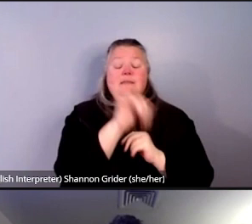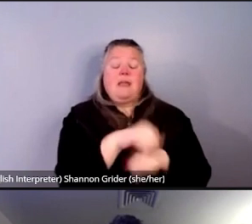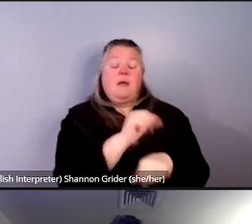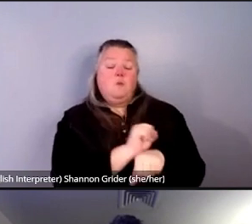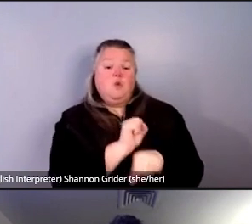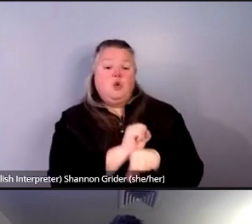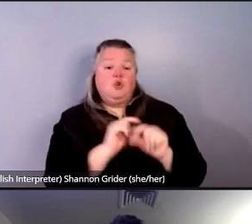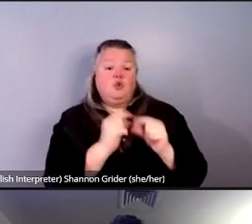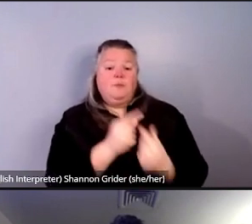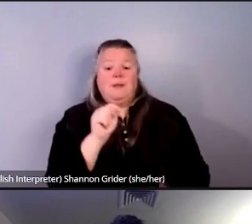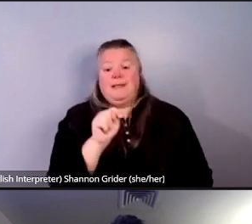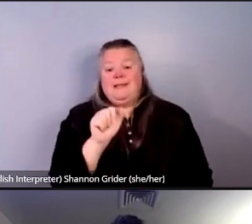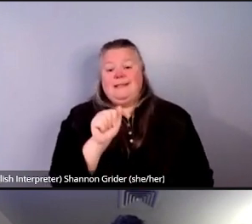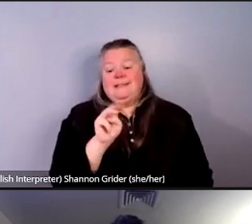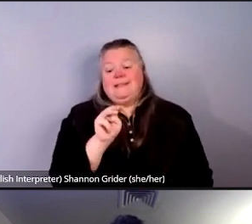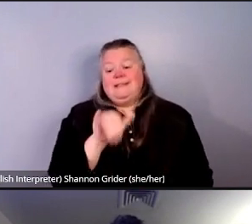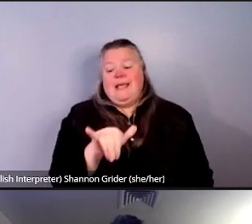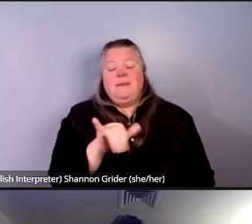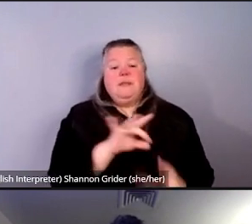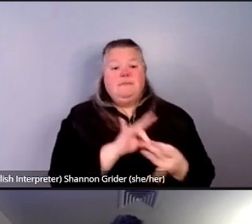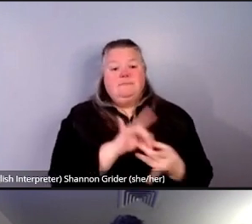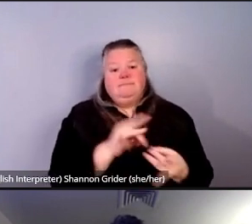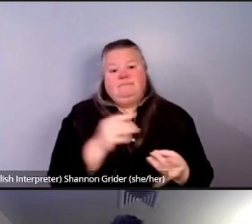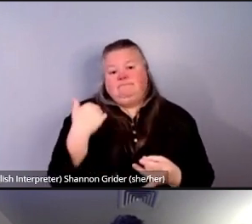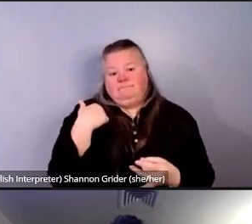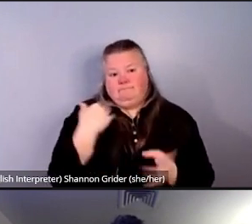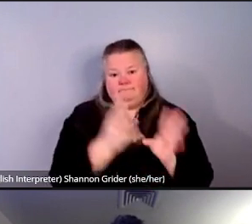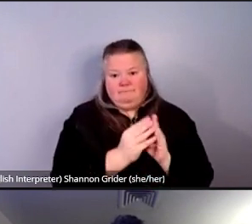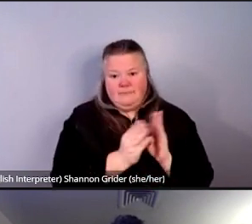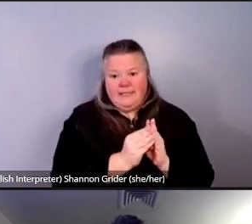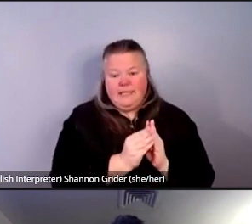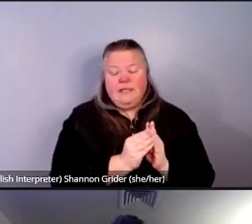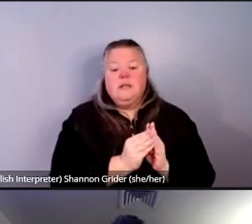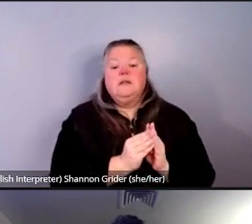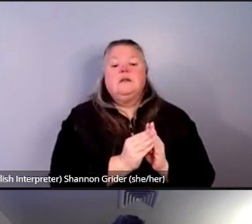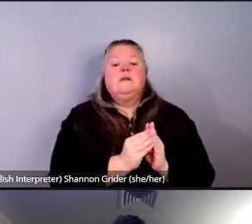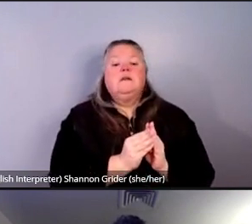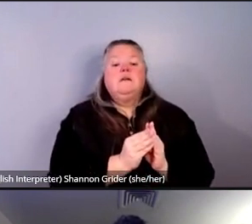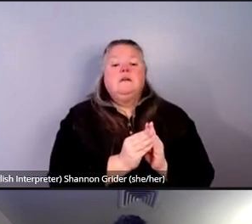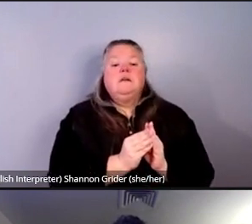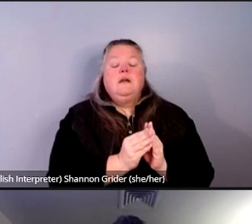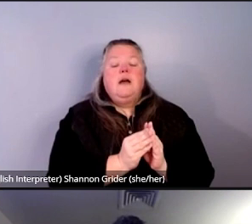that Tammy spoke about during our last meeting that we